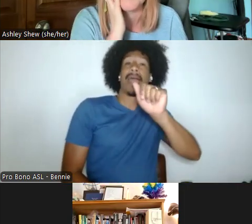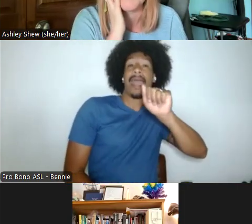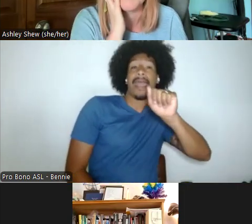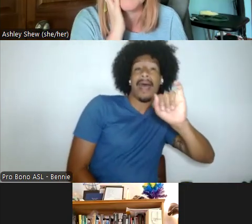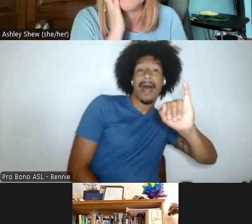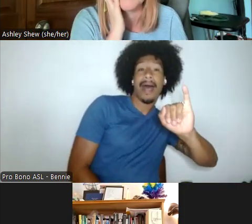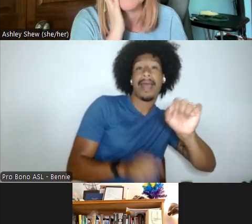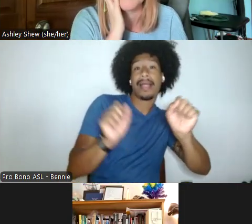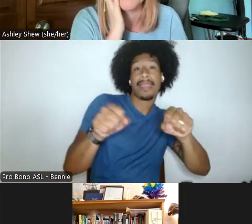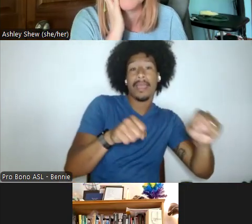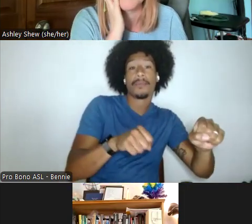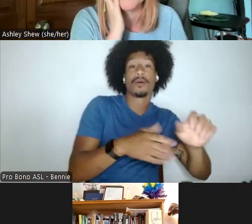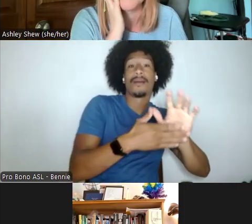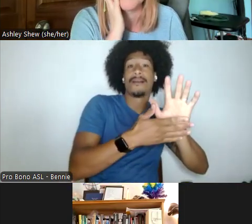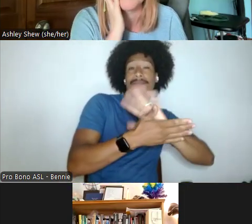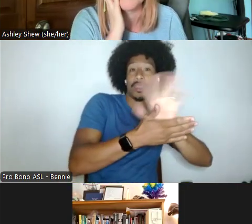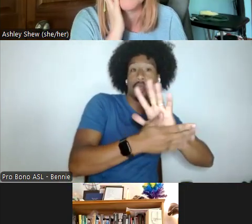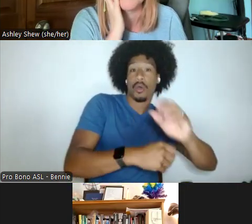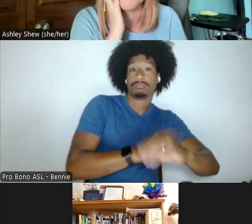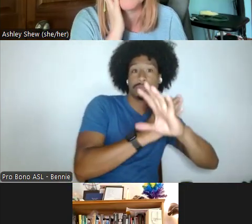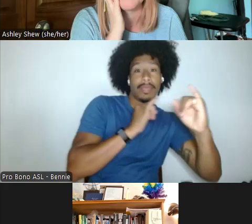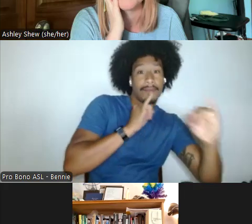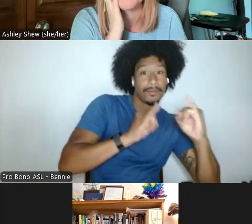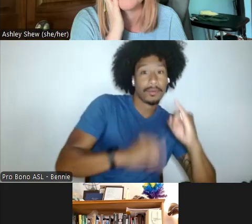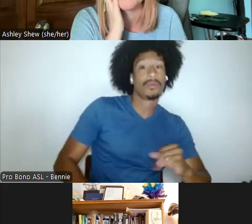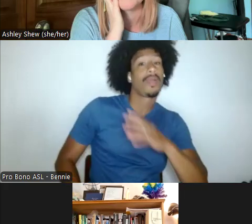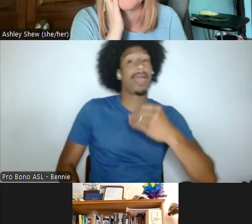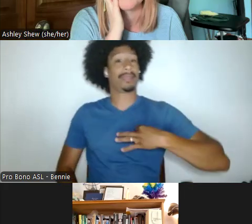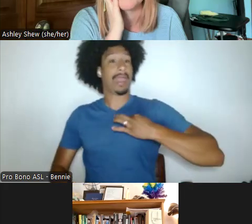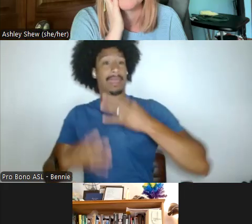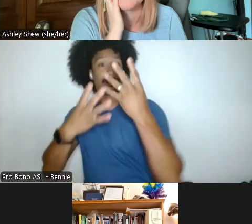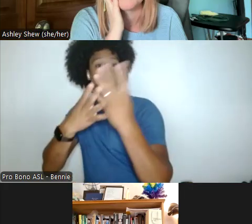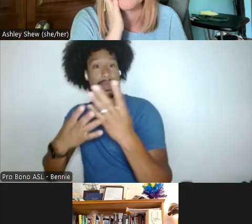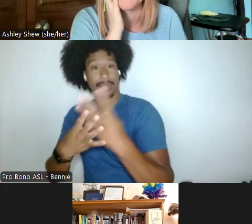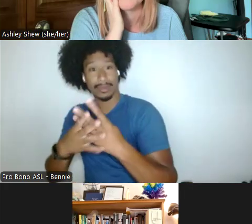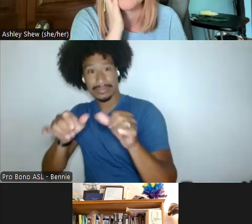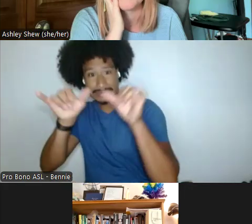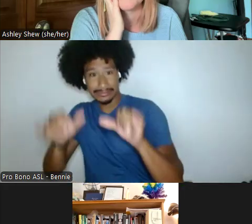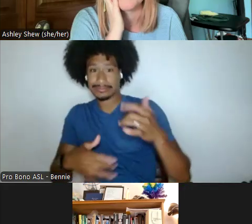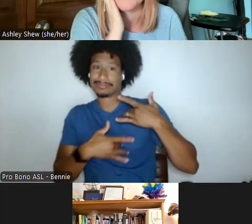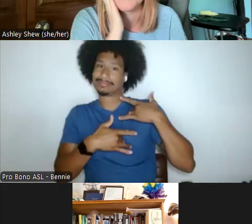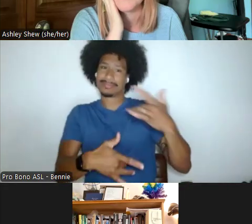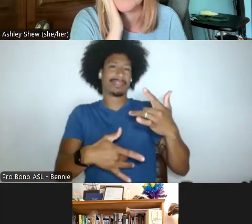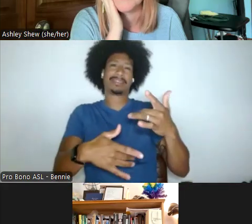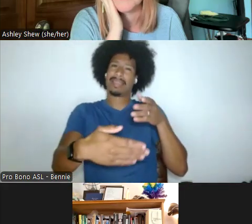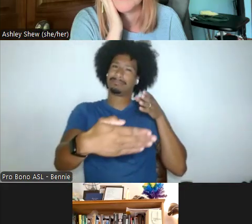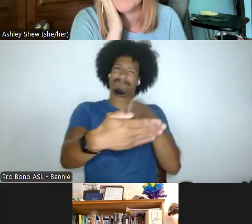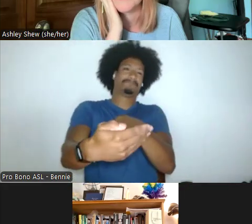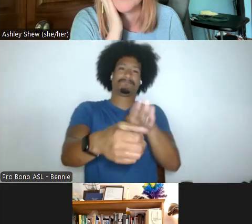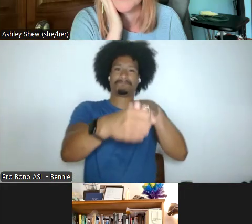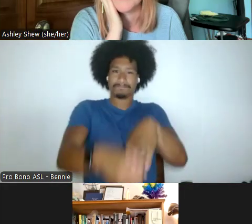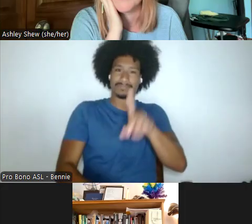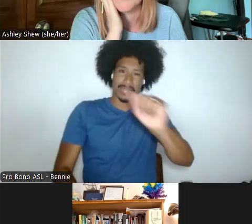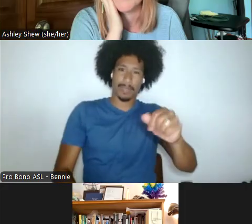candidate screening systems tend to work against disabled candidates because those tools are most often made without disabled